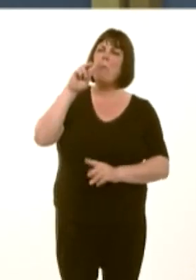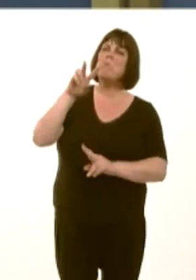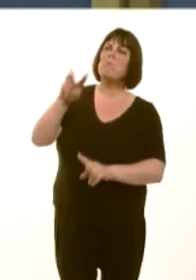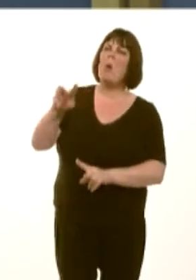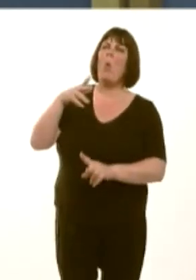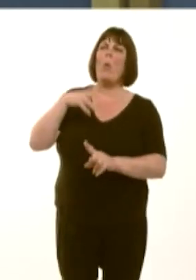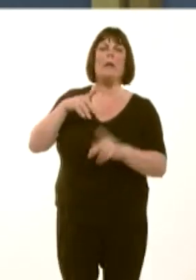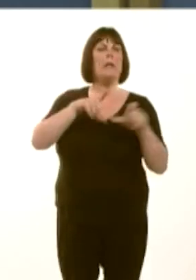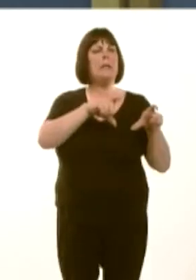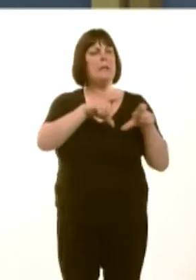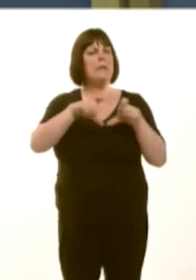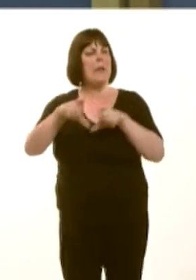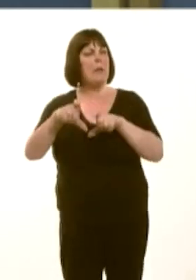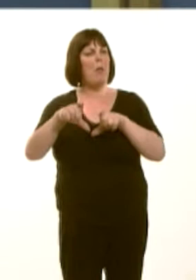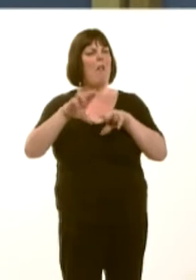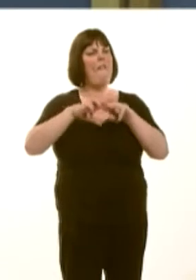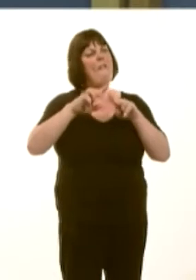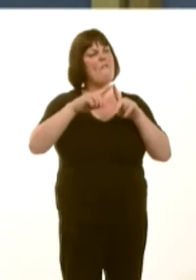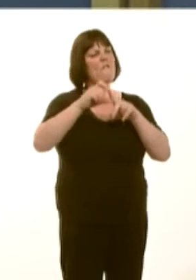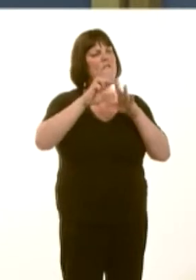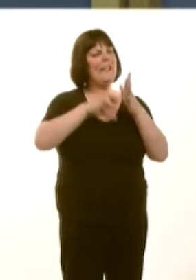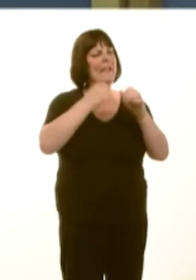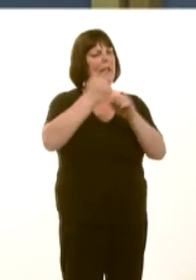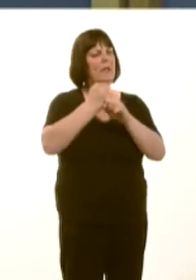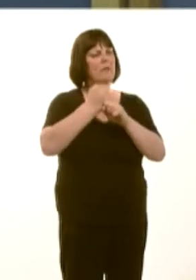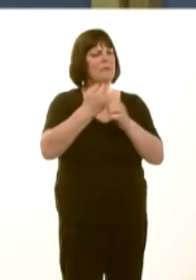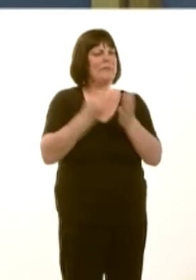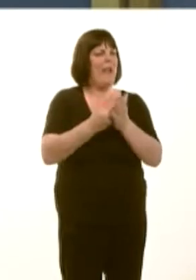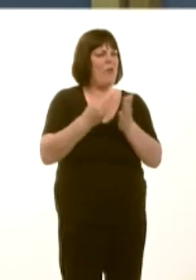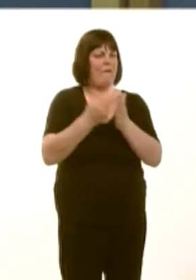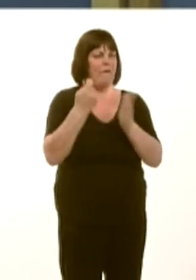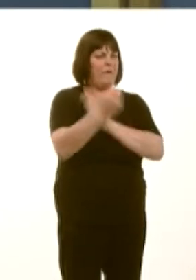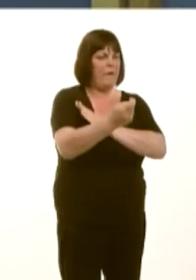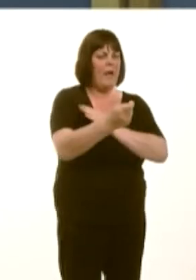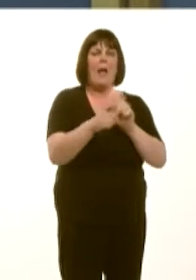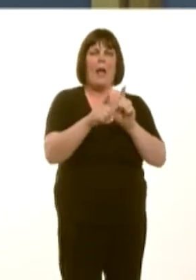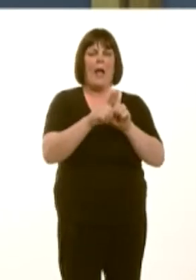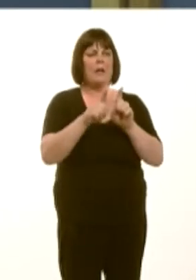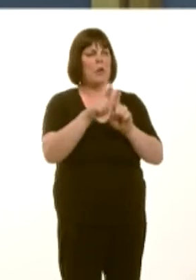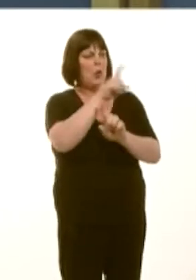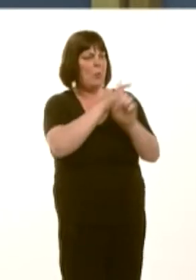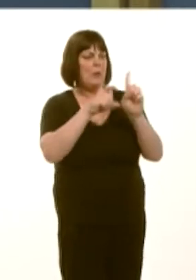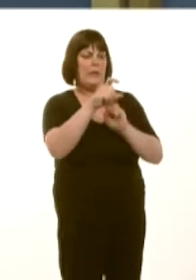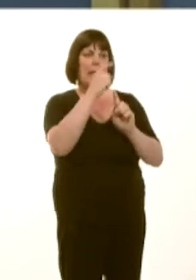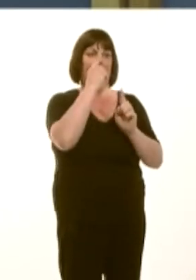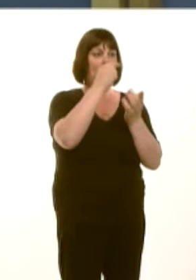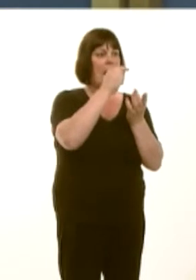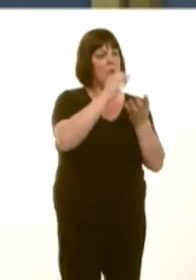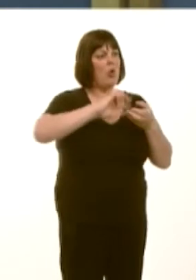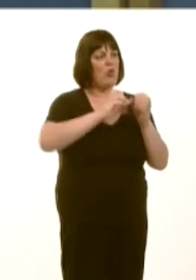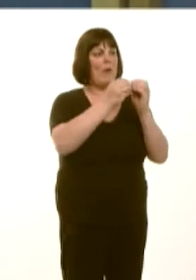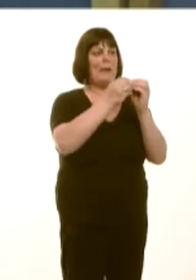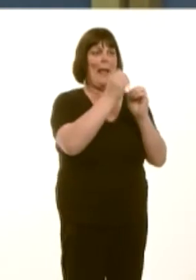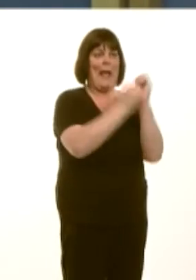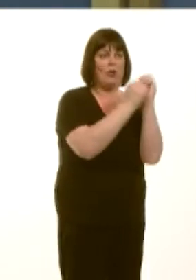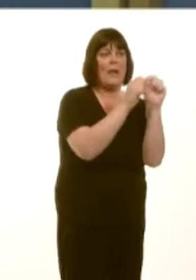stable feed-in tariff and the right of communities to both sell as well as produce their own energy,